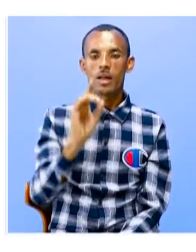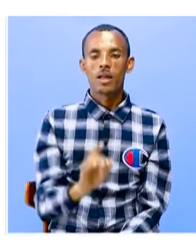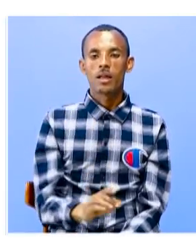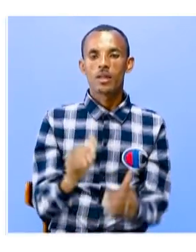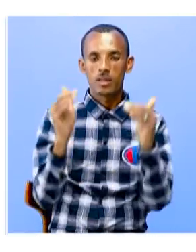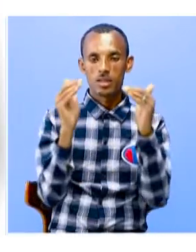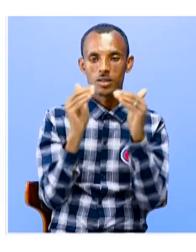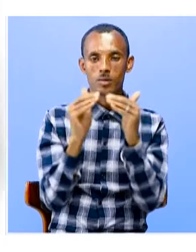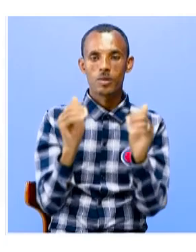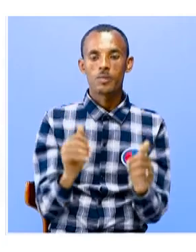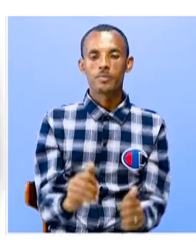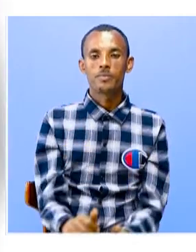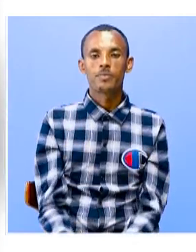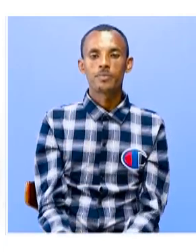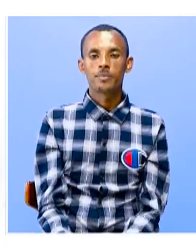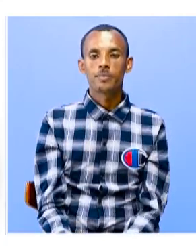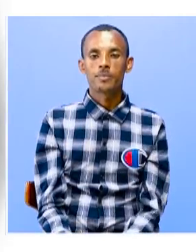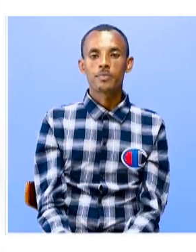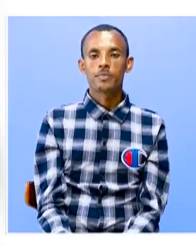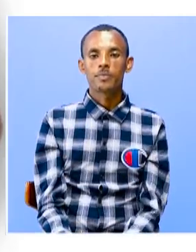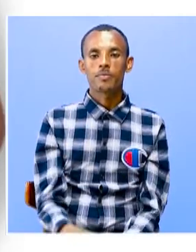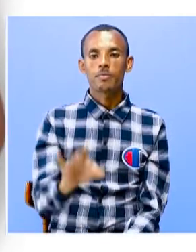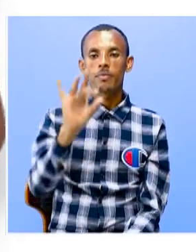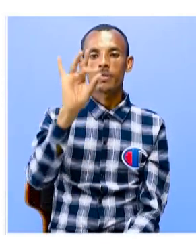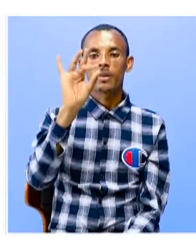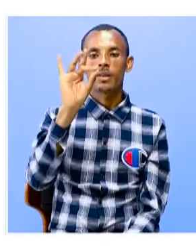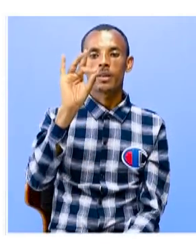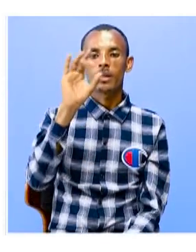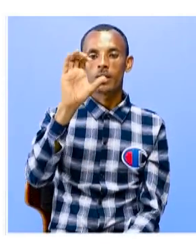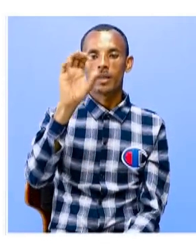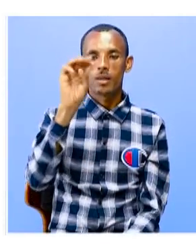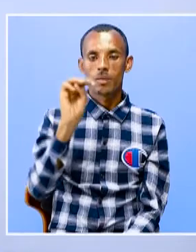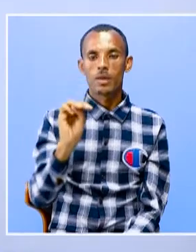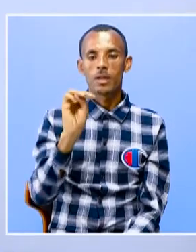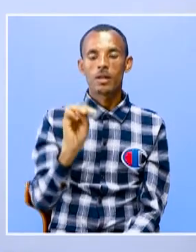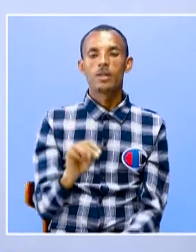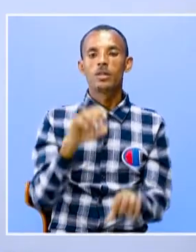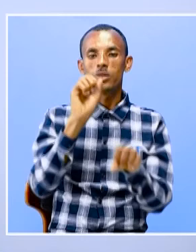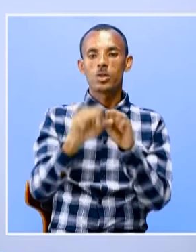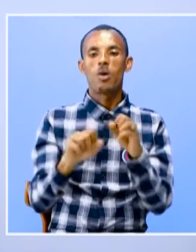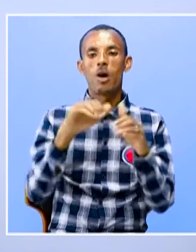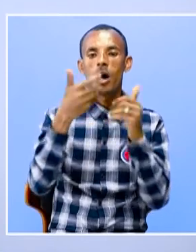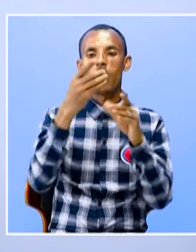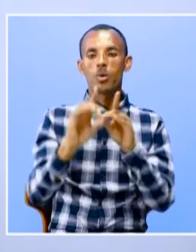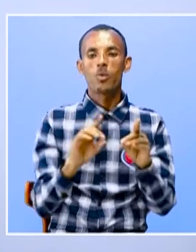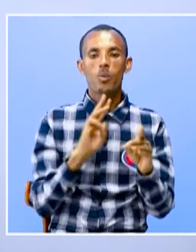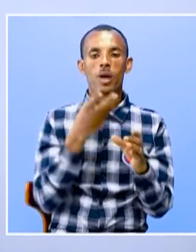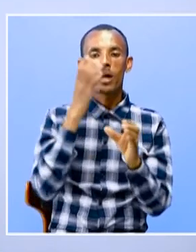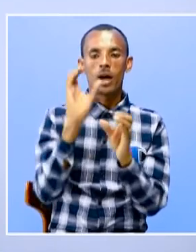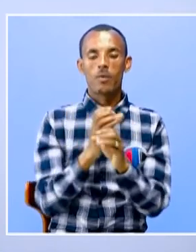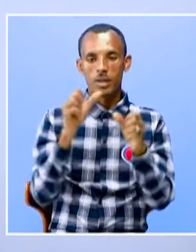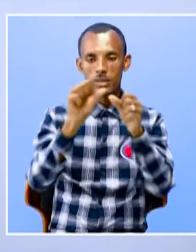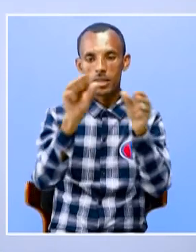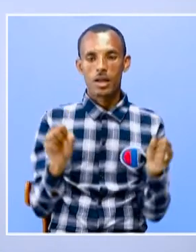is equal to 8 centimeter. So how do you calculate the area of